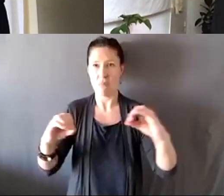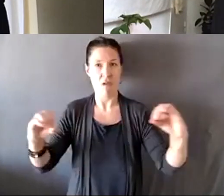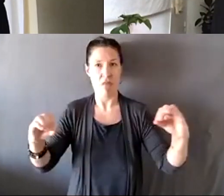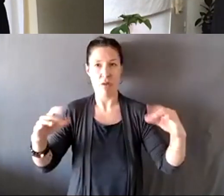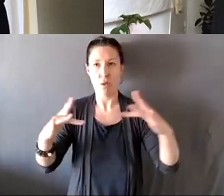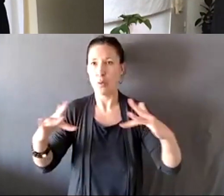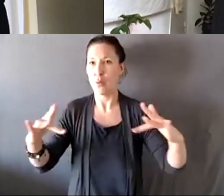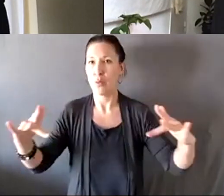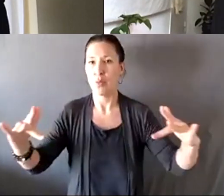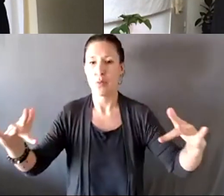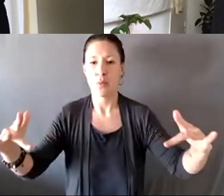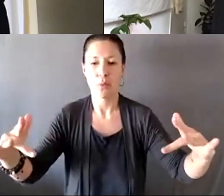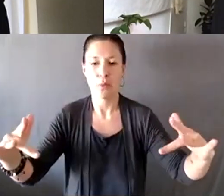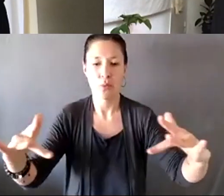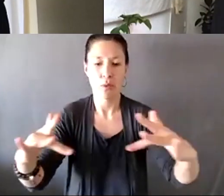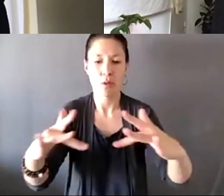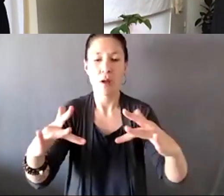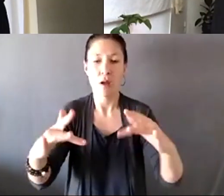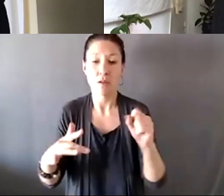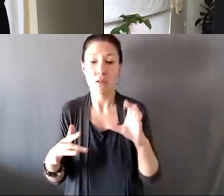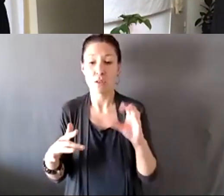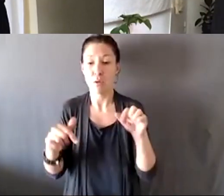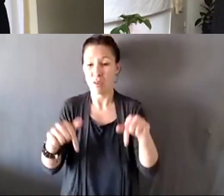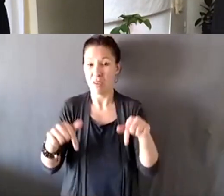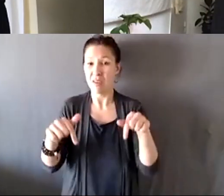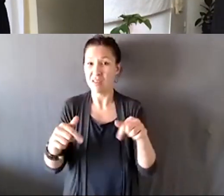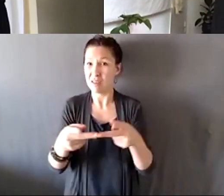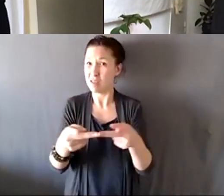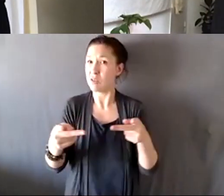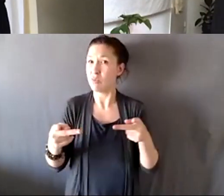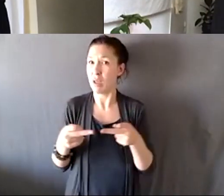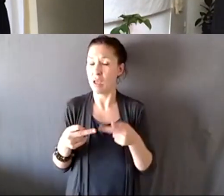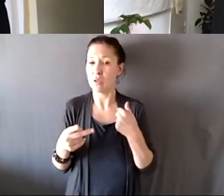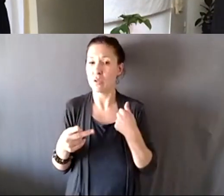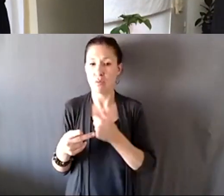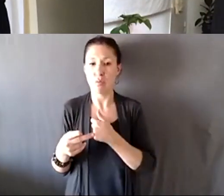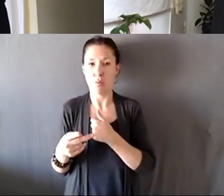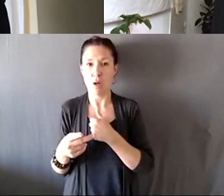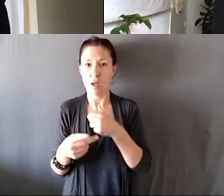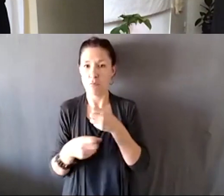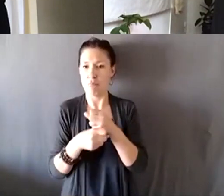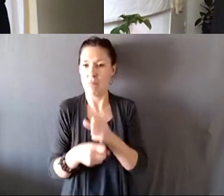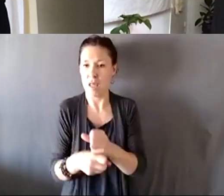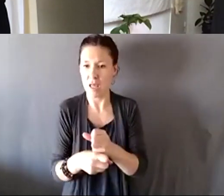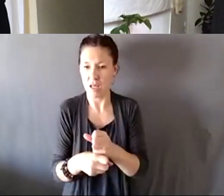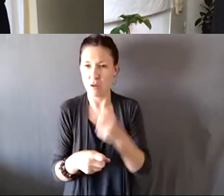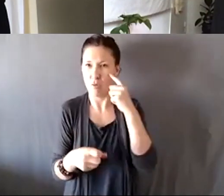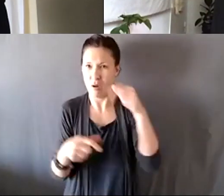practice. The tongue rests at the top of the mouth behind the two front teeth.